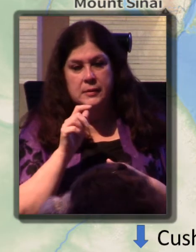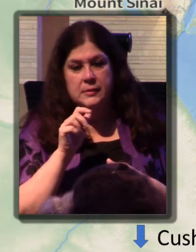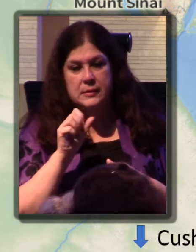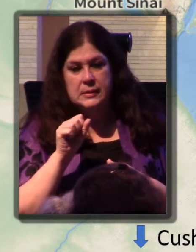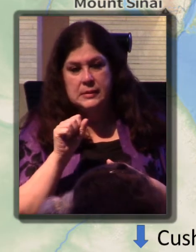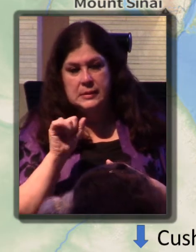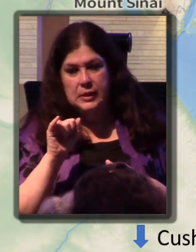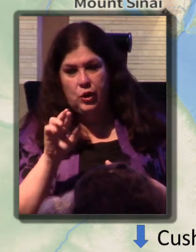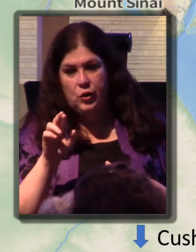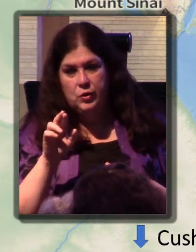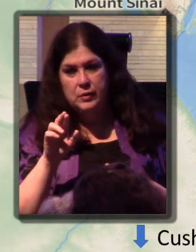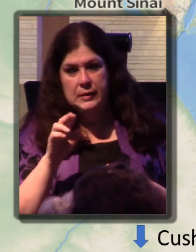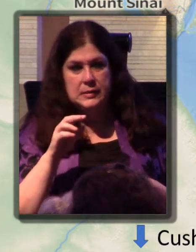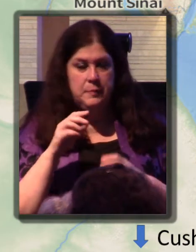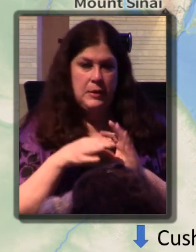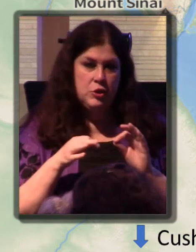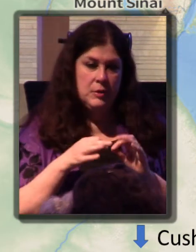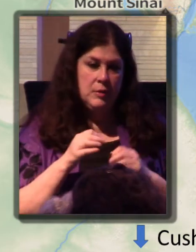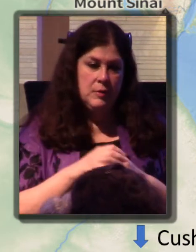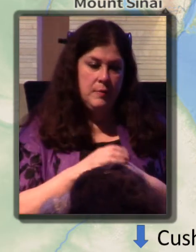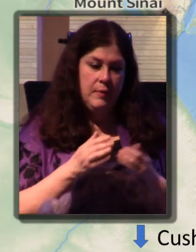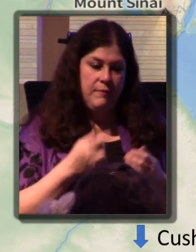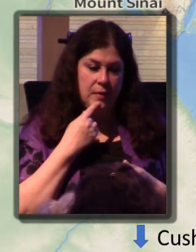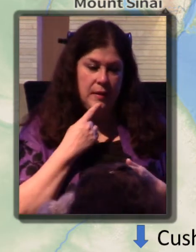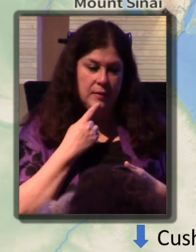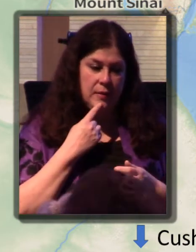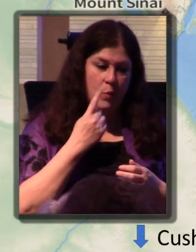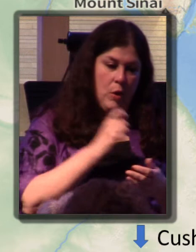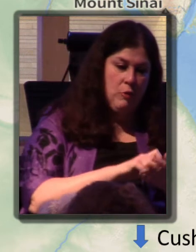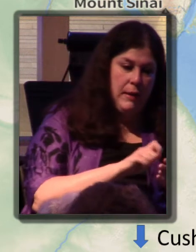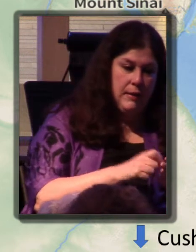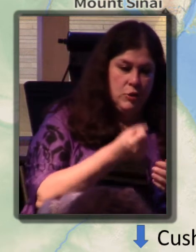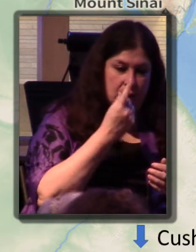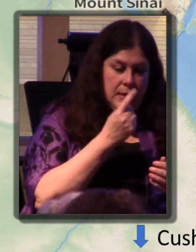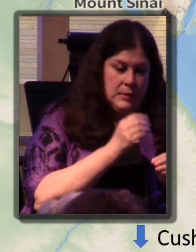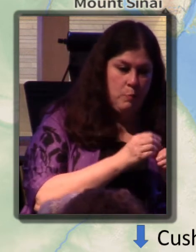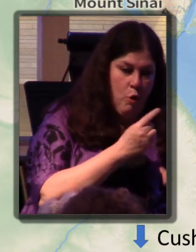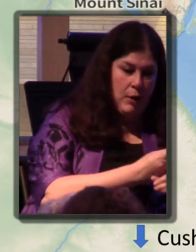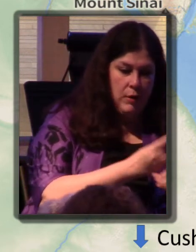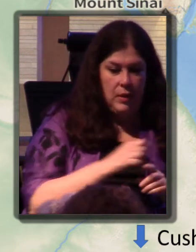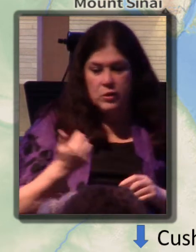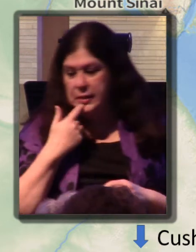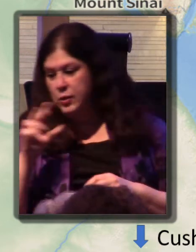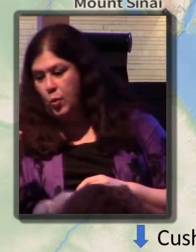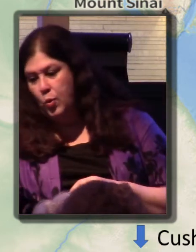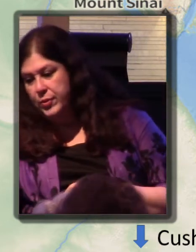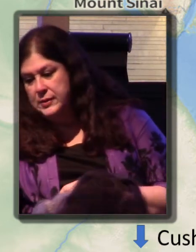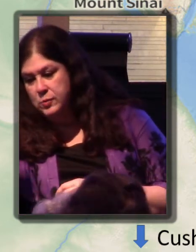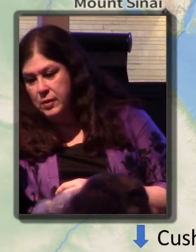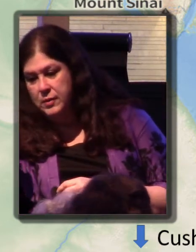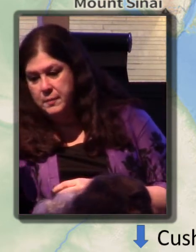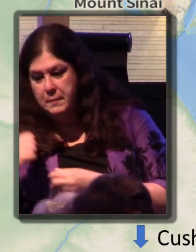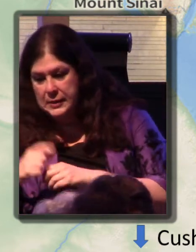because Seir is mentioned in this prophecy, some feel that the Septuagint understanding of the text is more accurate. Others say no,